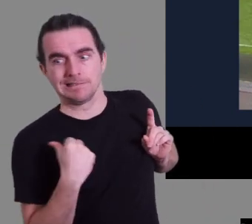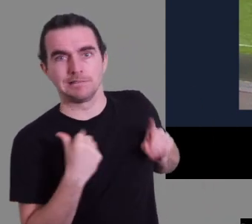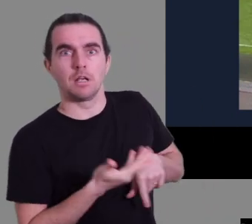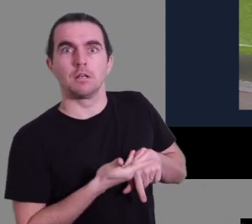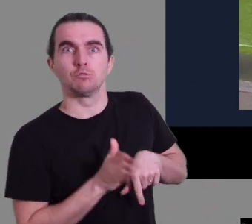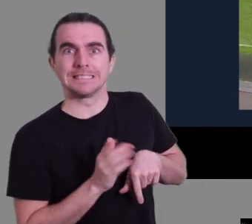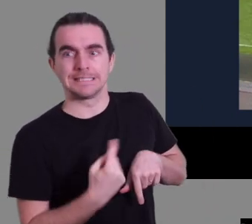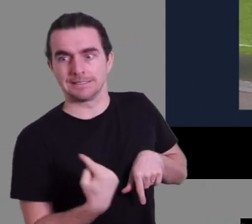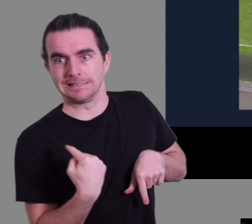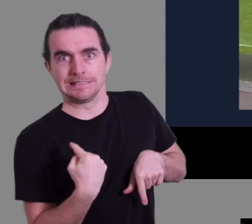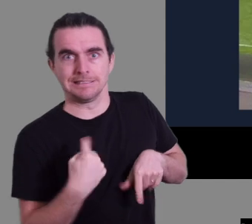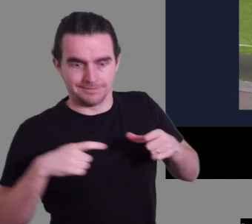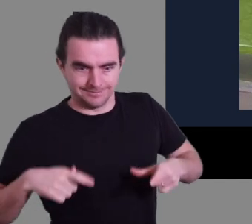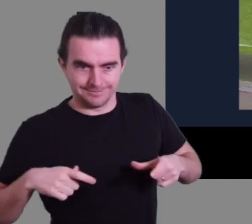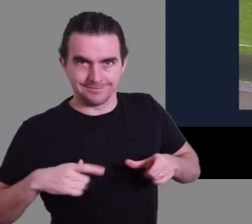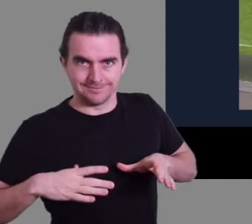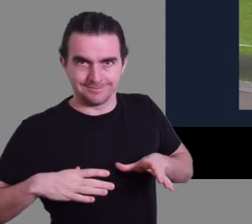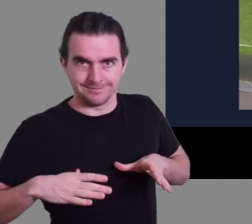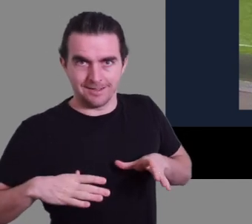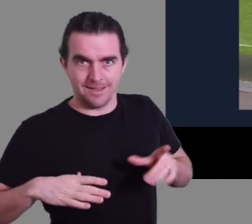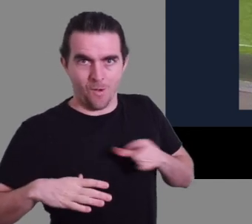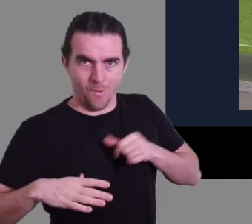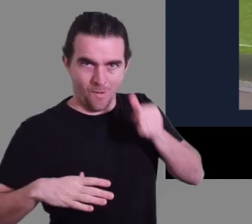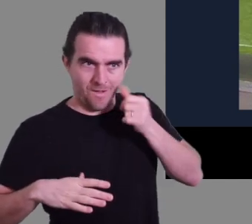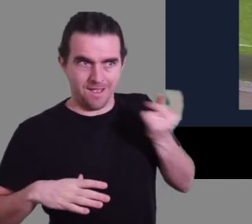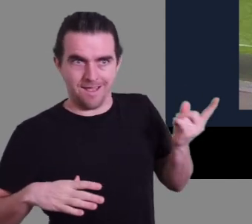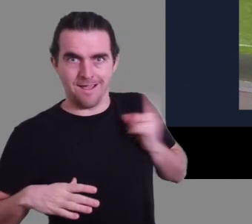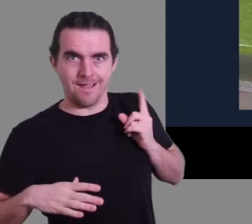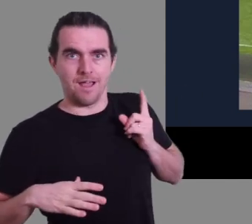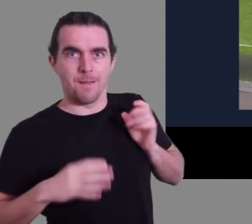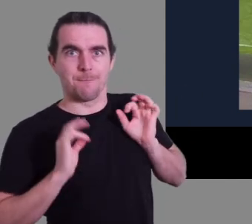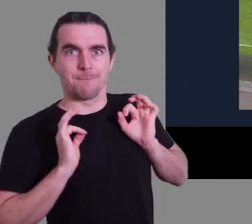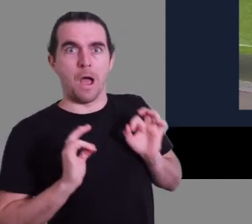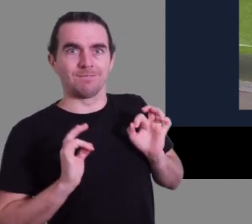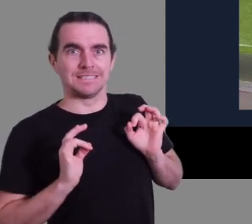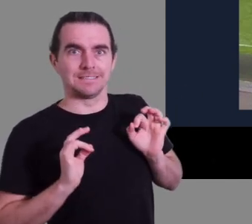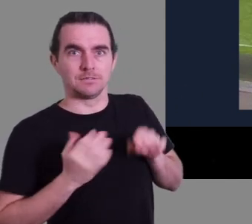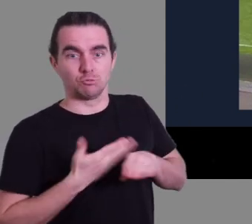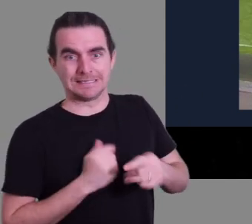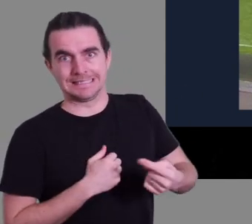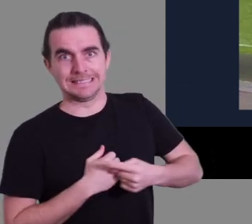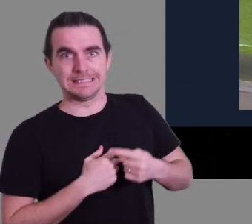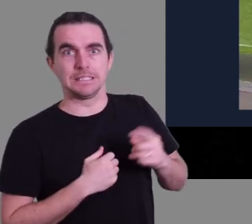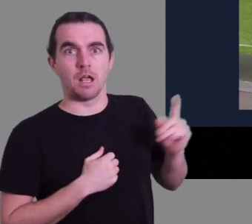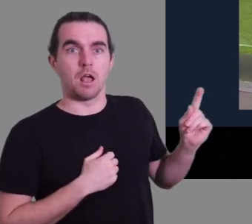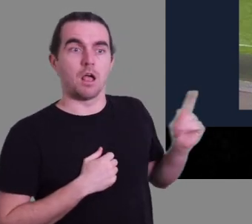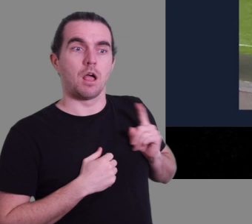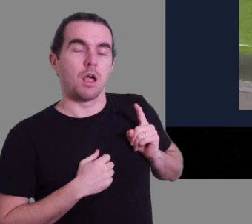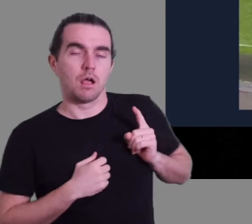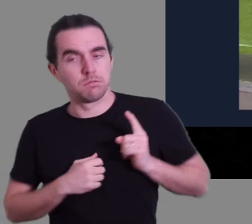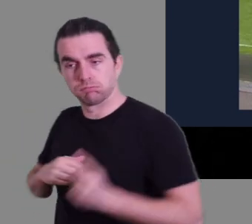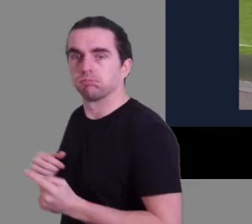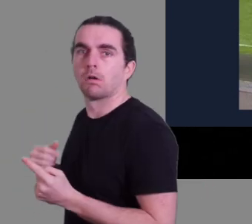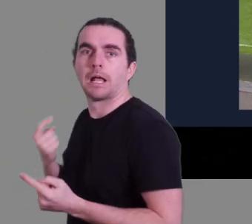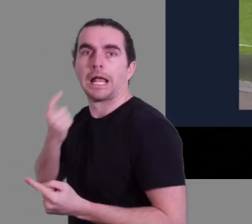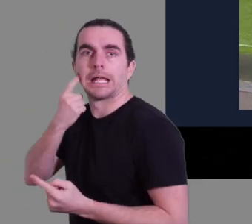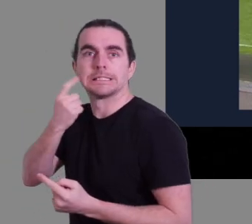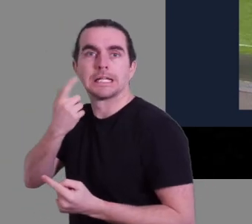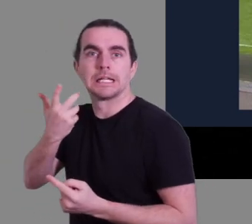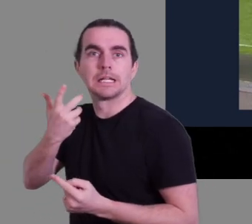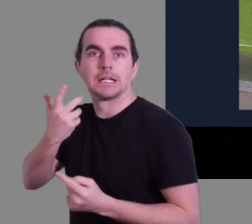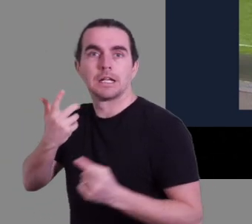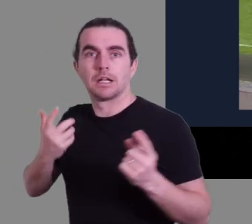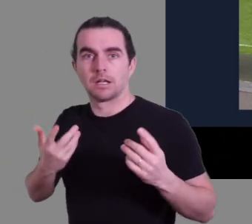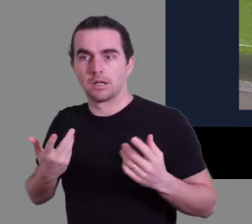green and can go forward. So he's using opposite forces. He's going against the flow and he's using that